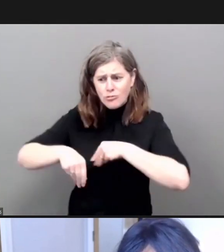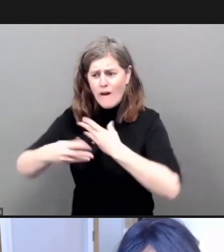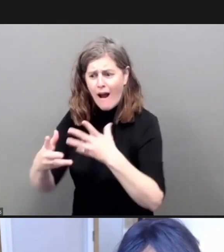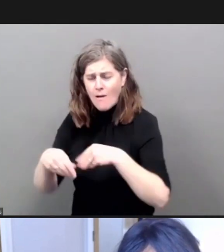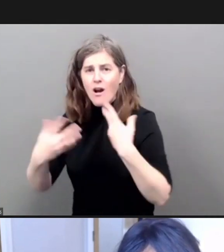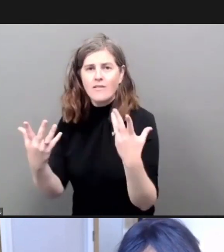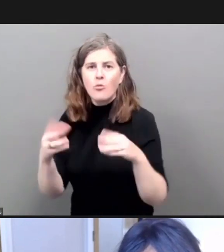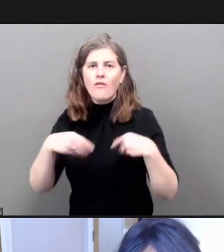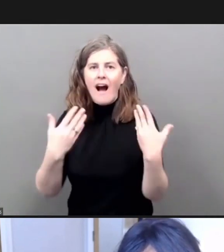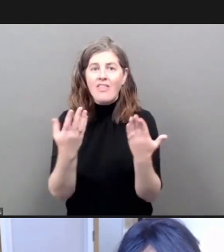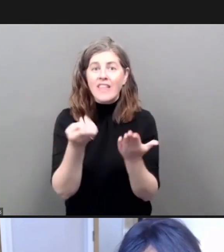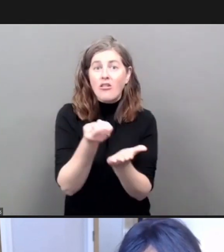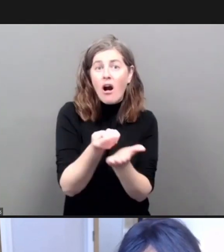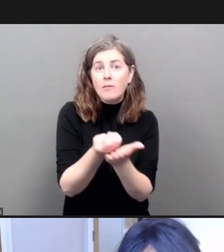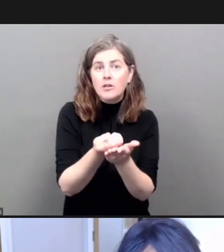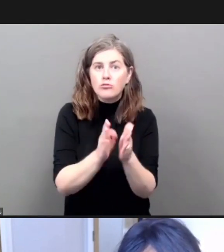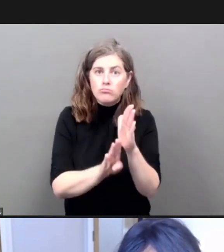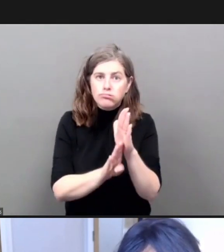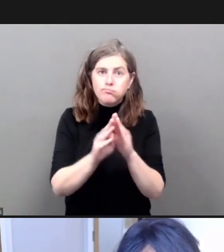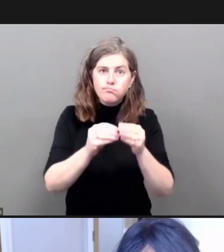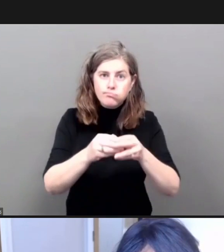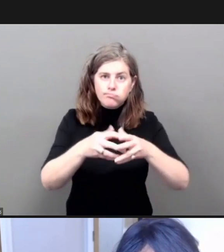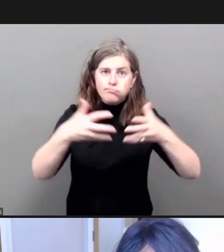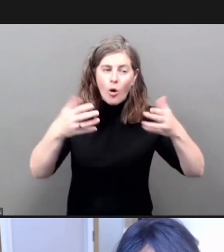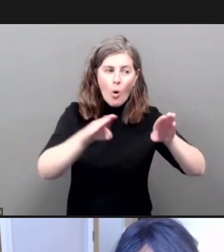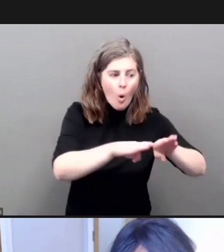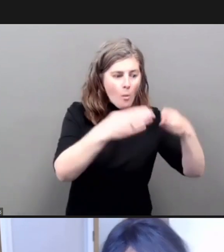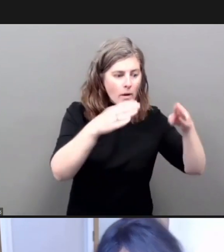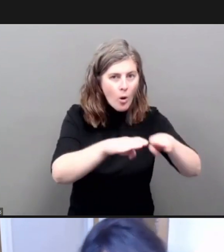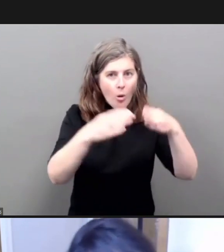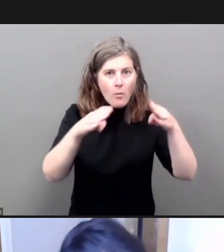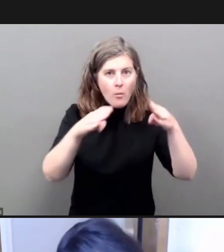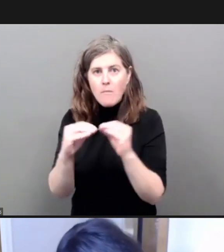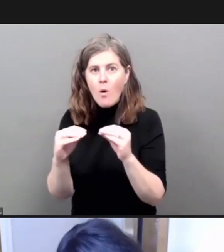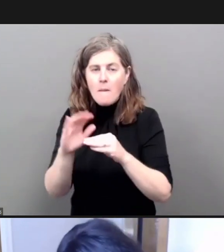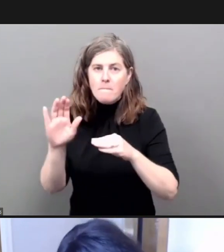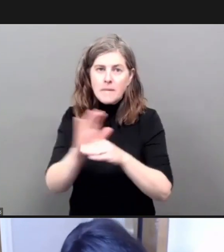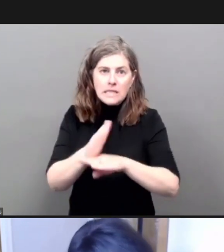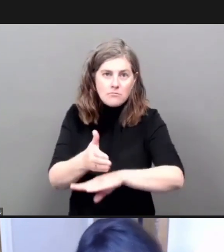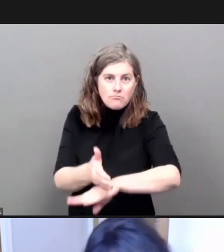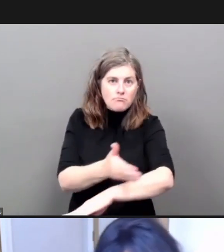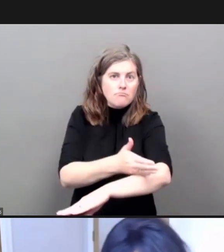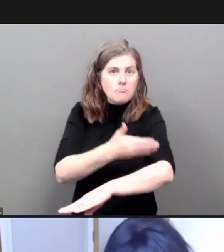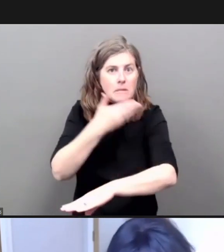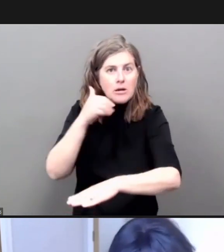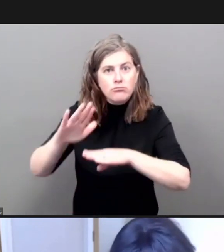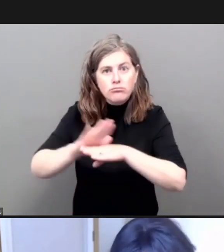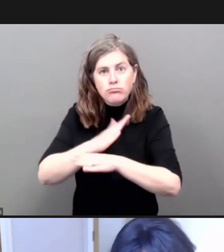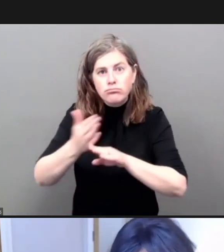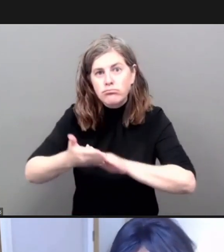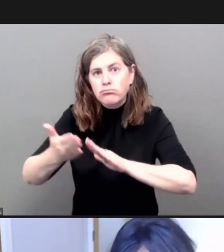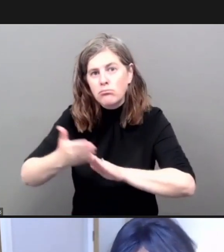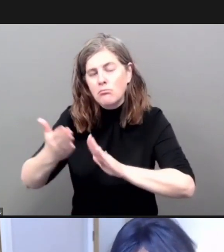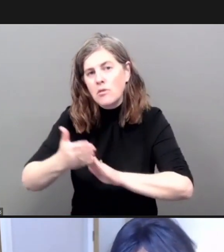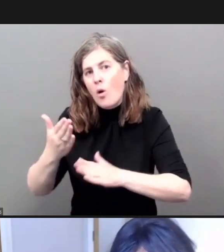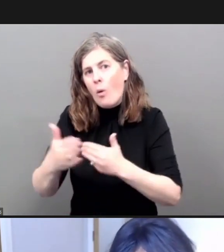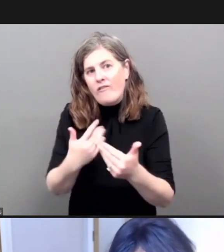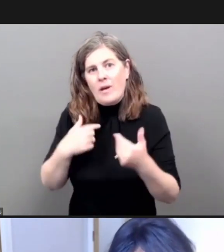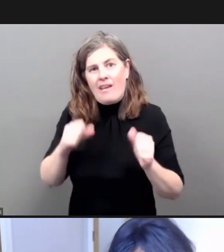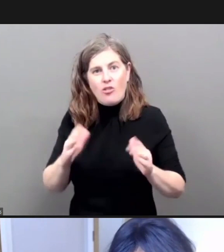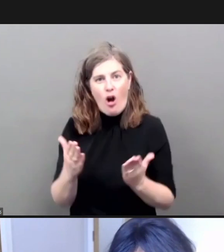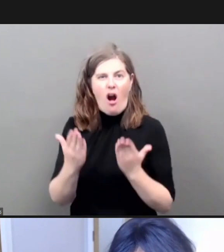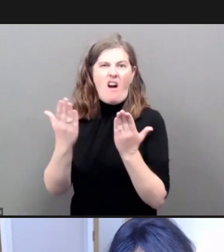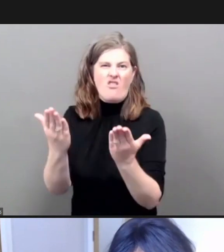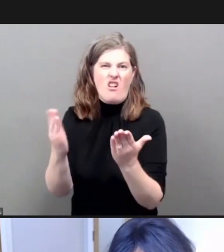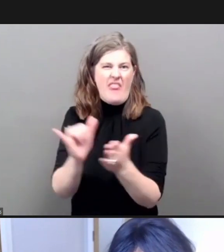economy a chance to regrow and things to reopen more and businesses to do better every chance we can. So that's